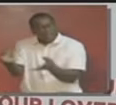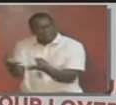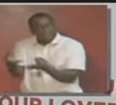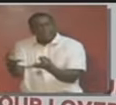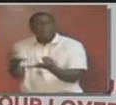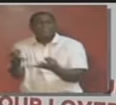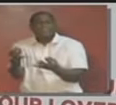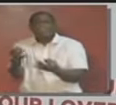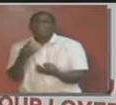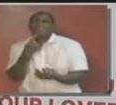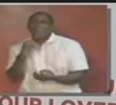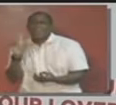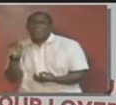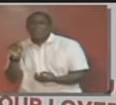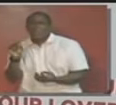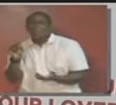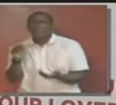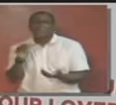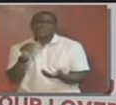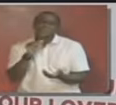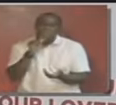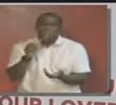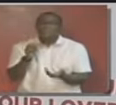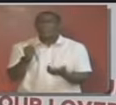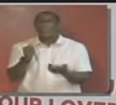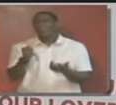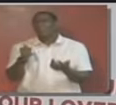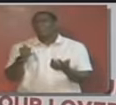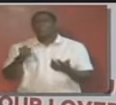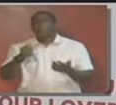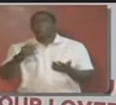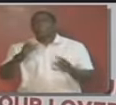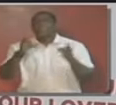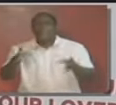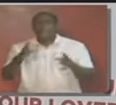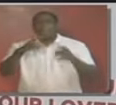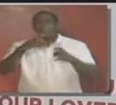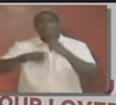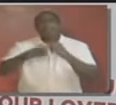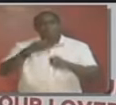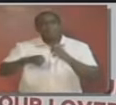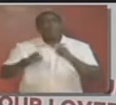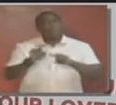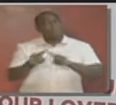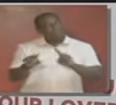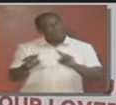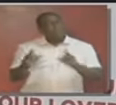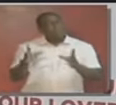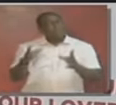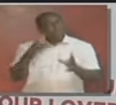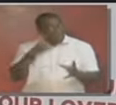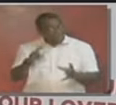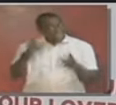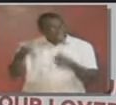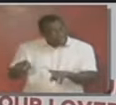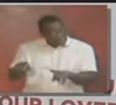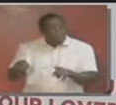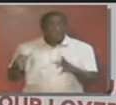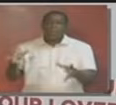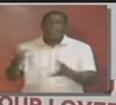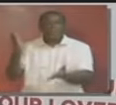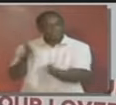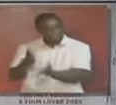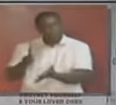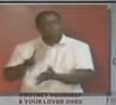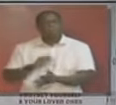declining. So I wouldn't say at this point it is a major concern, but it's just something that we just want to flag so that people don't continue in the